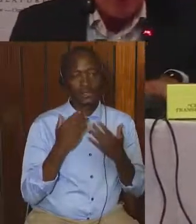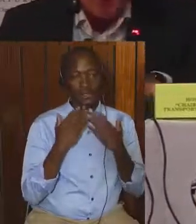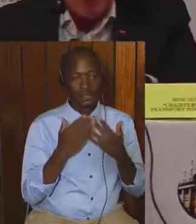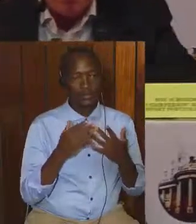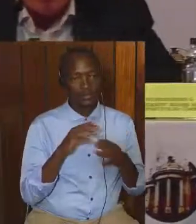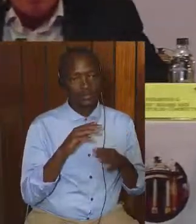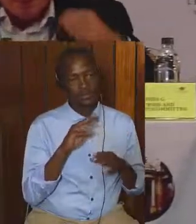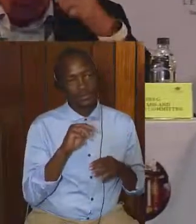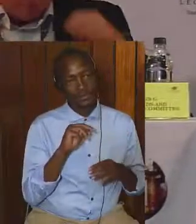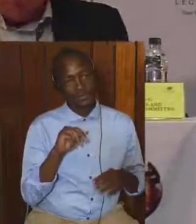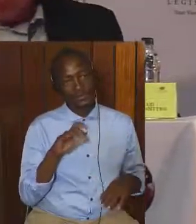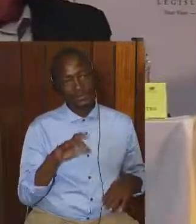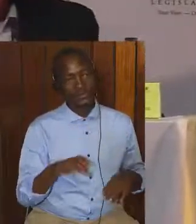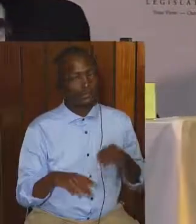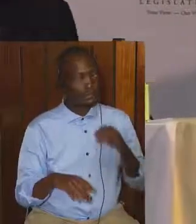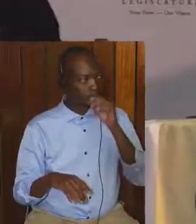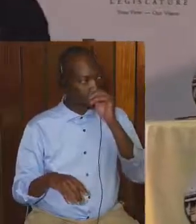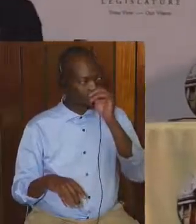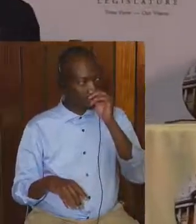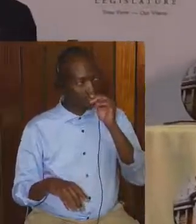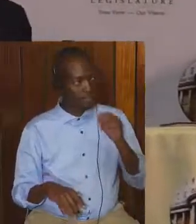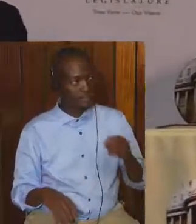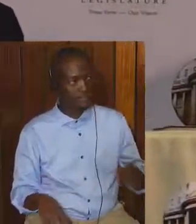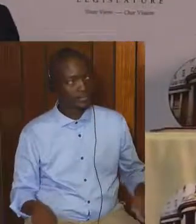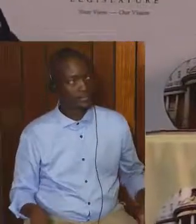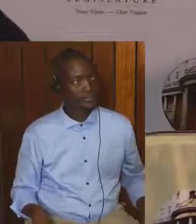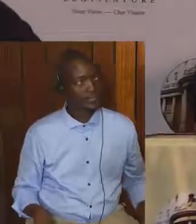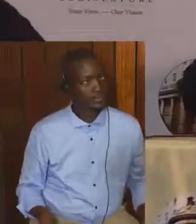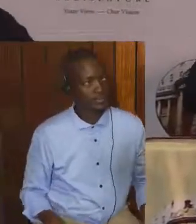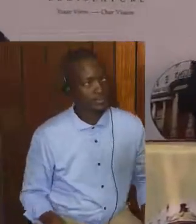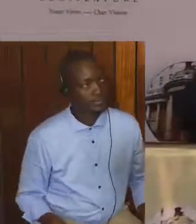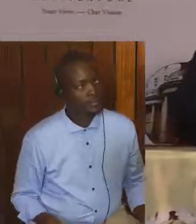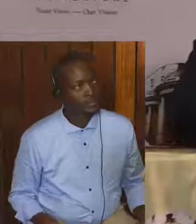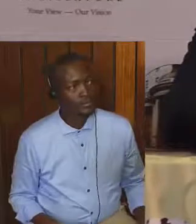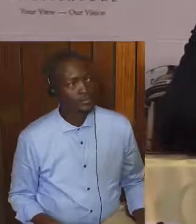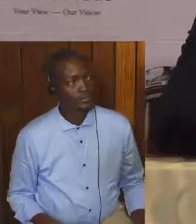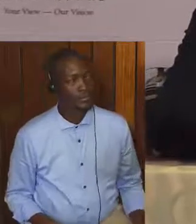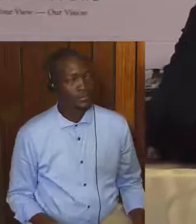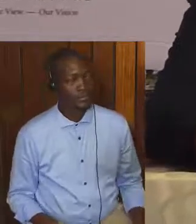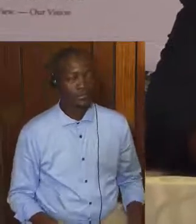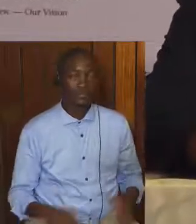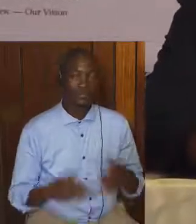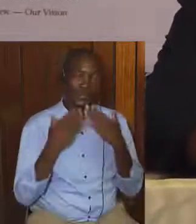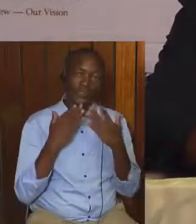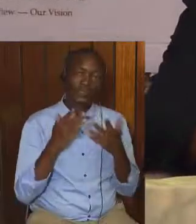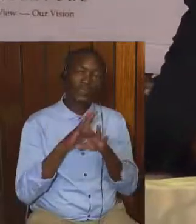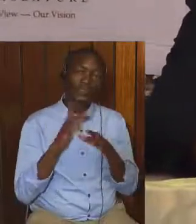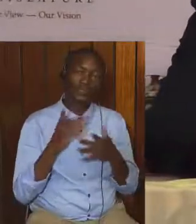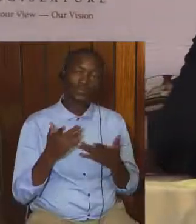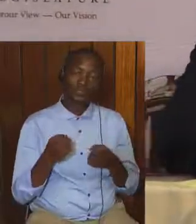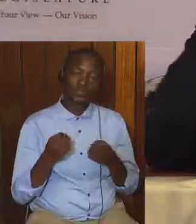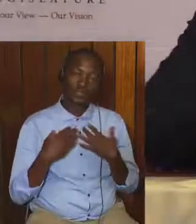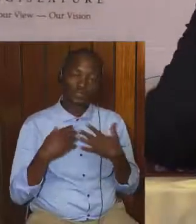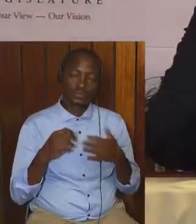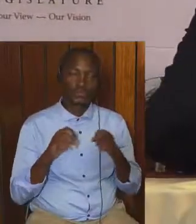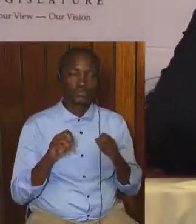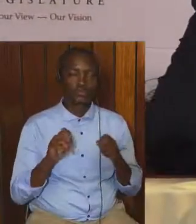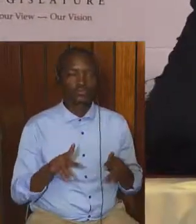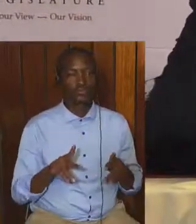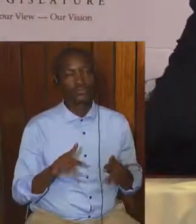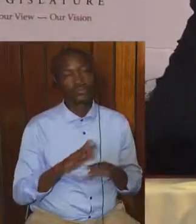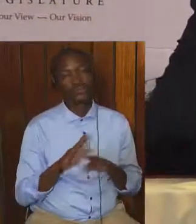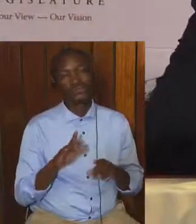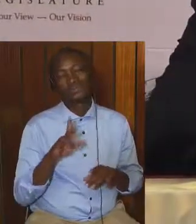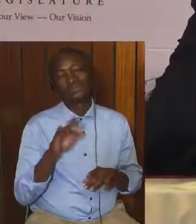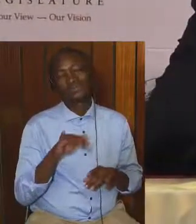much, MMC. No, thank you very much, Chairperson of the session, for giving me this opportunity.